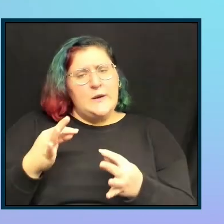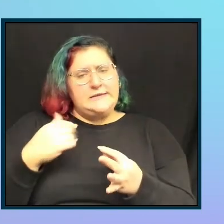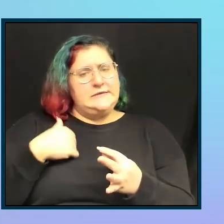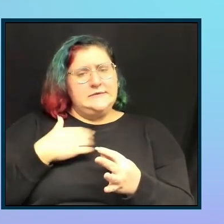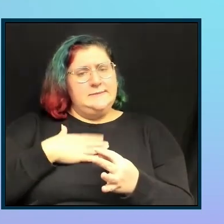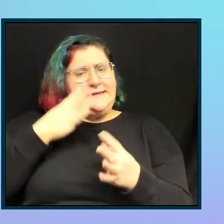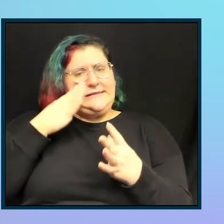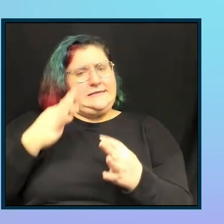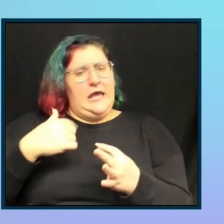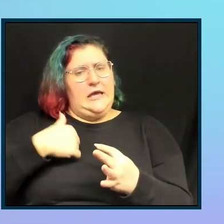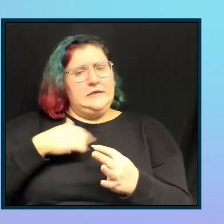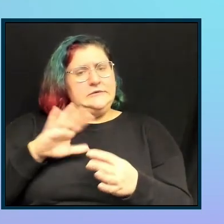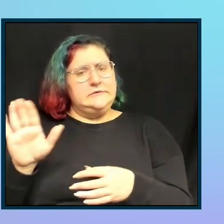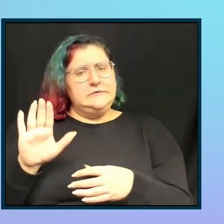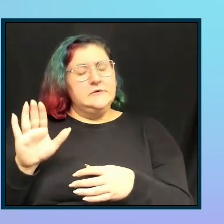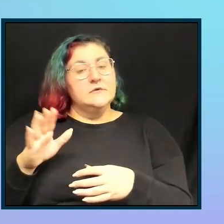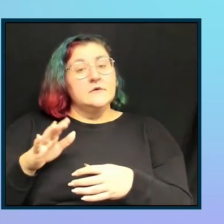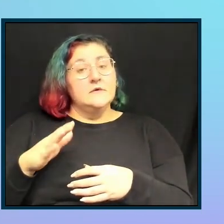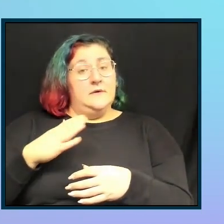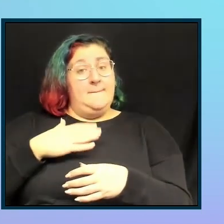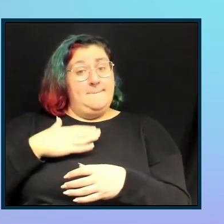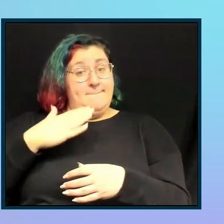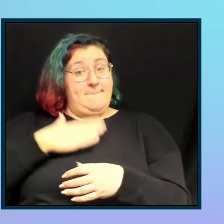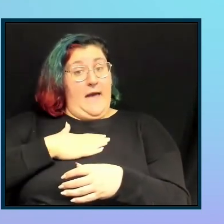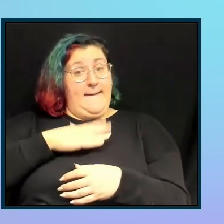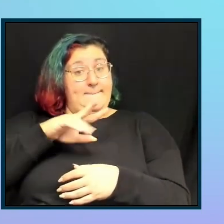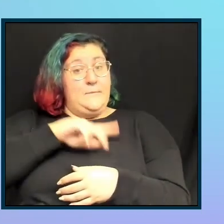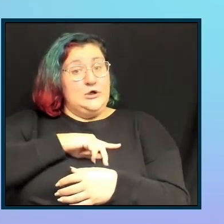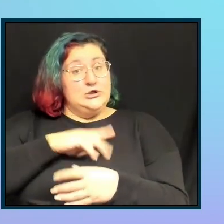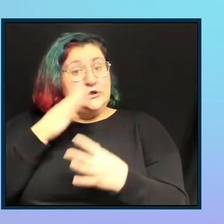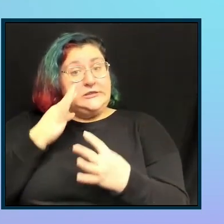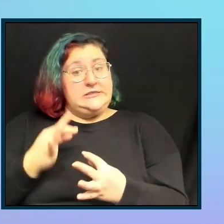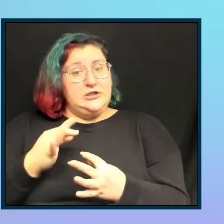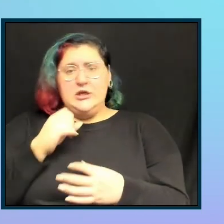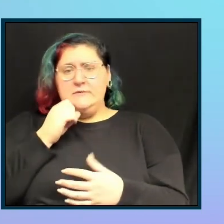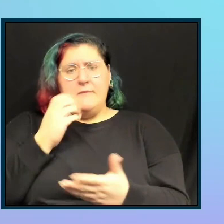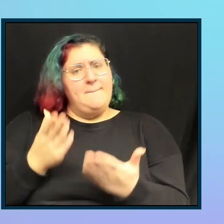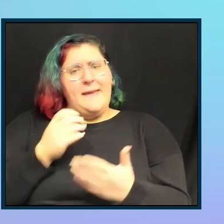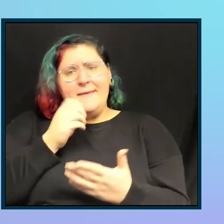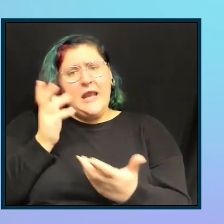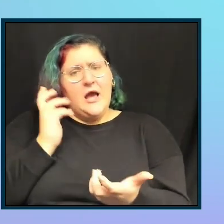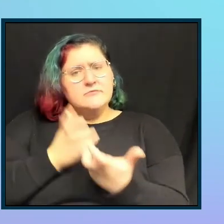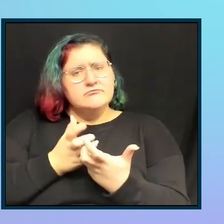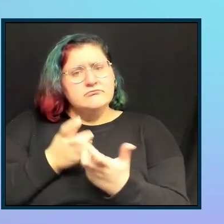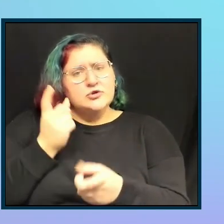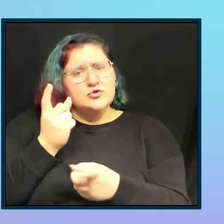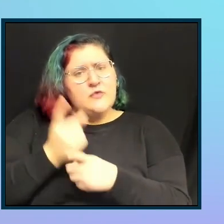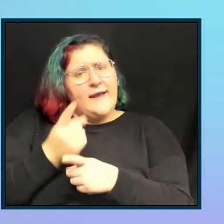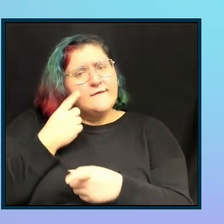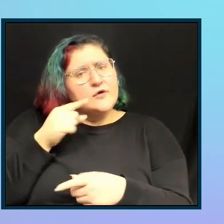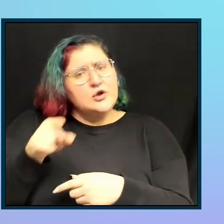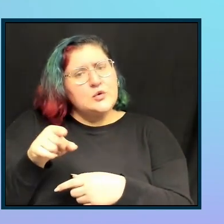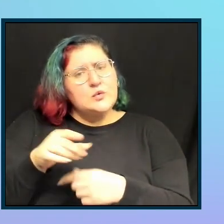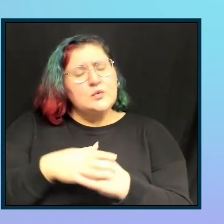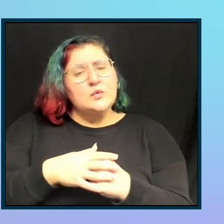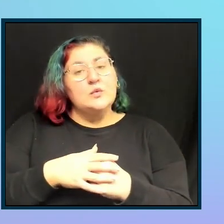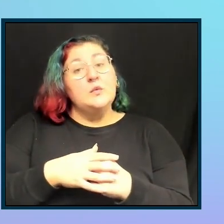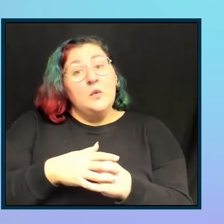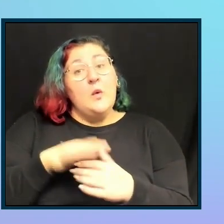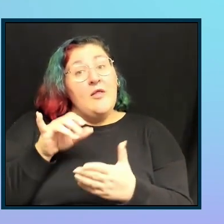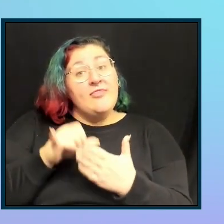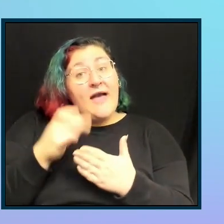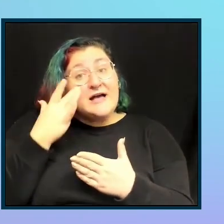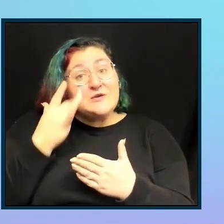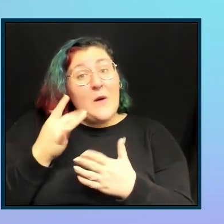me is not going to be the choice that is right for you. And that's why it is so critical that we have systems that allow people